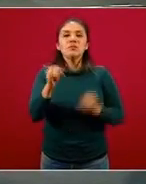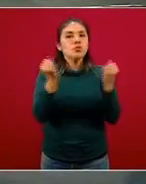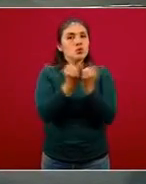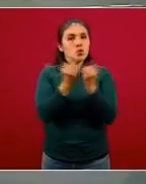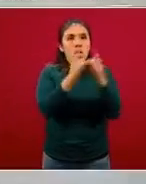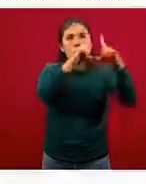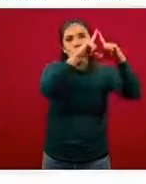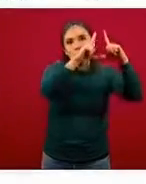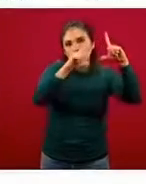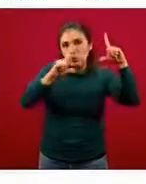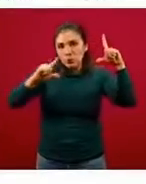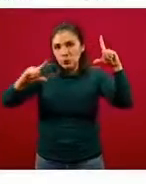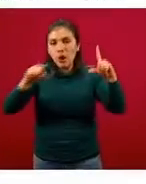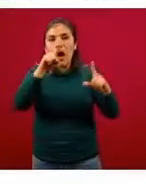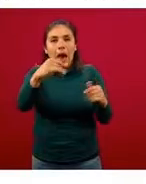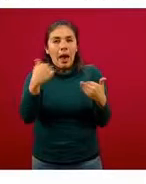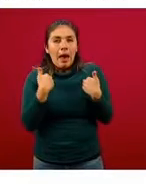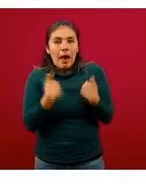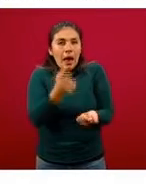Here we can